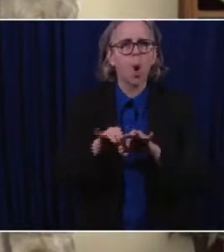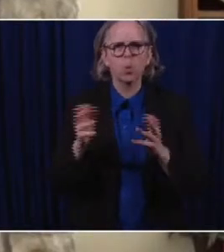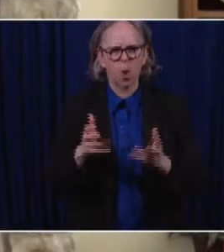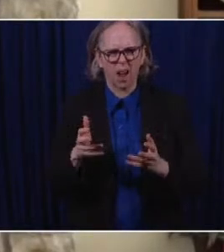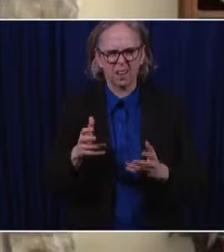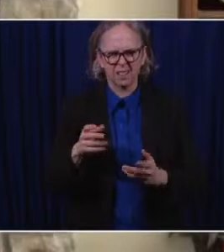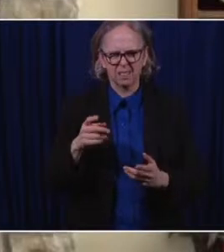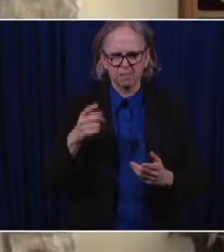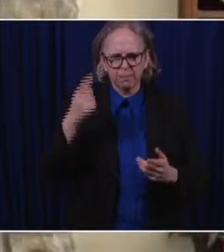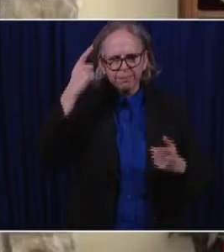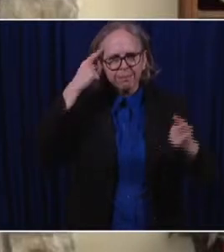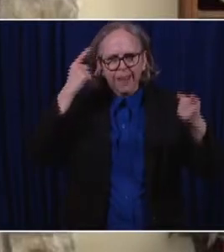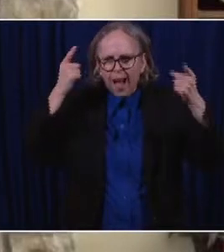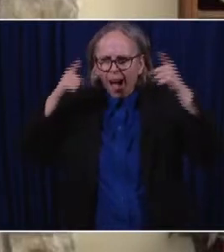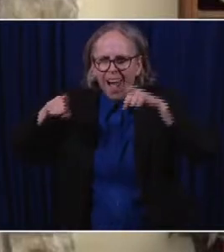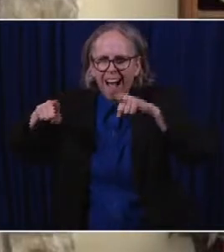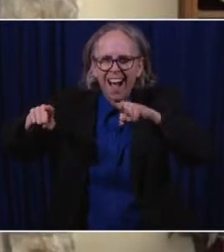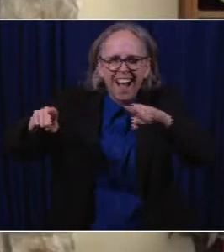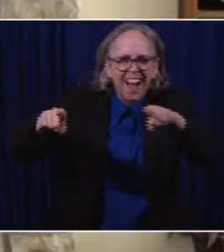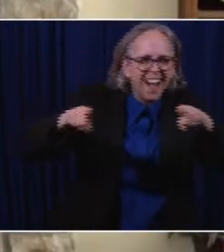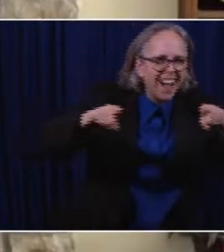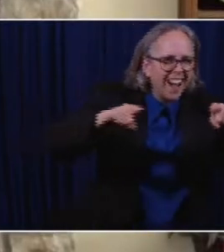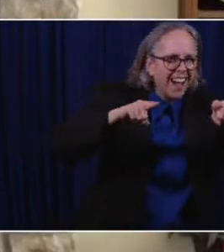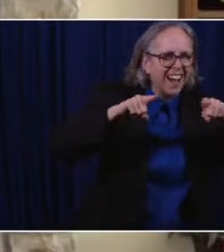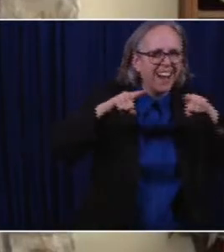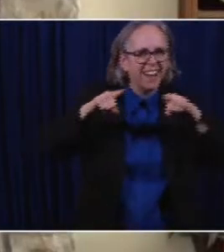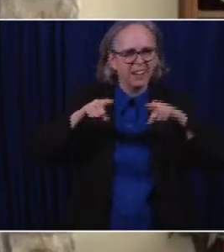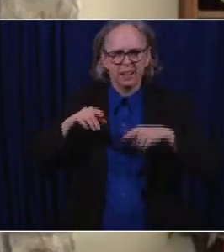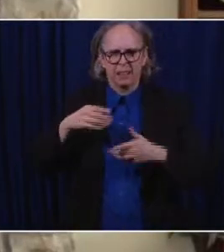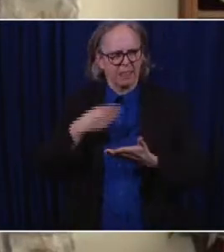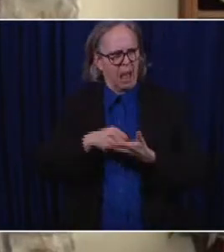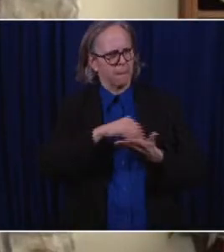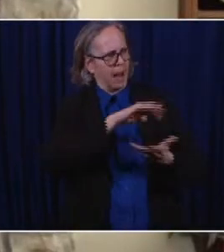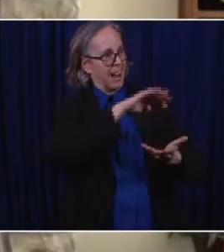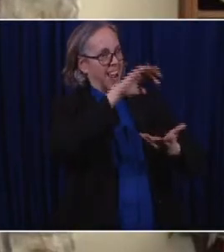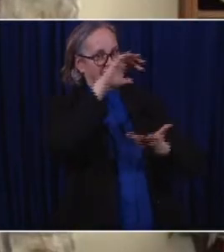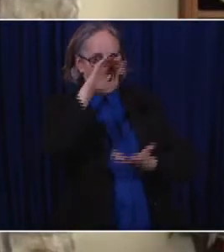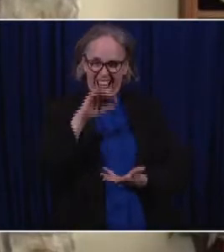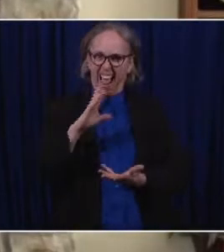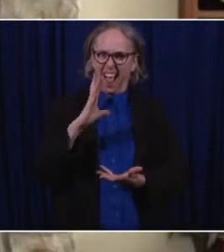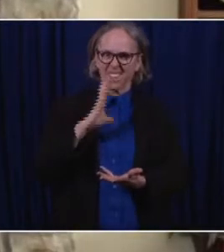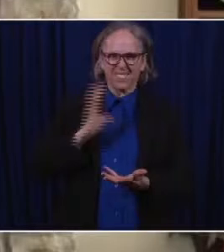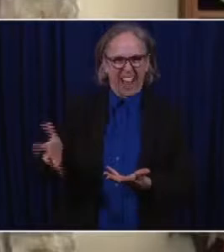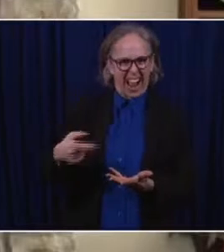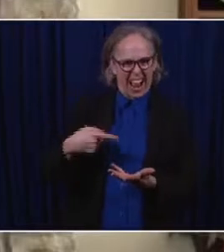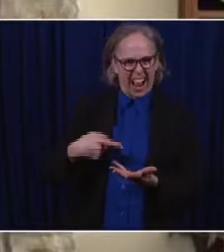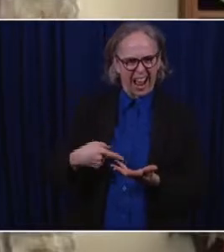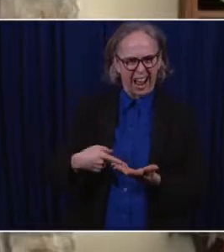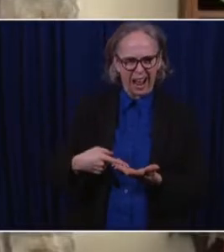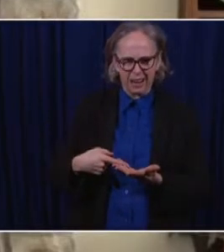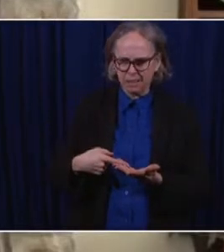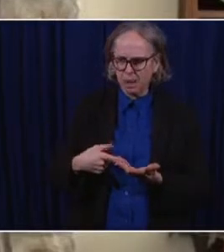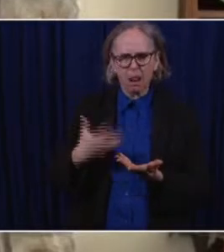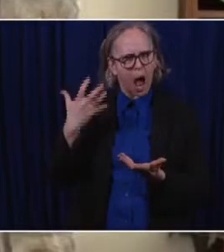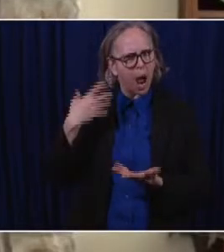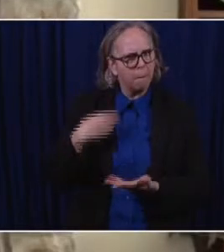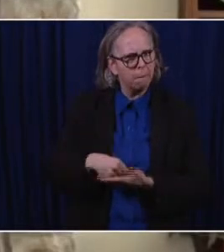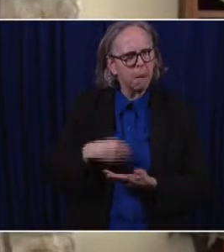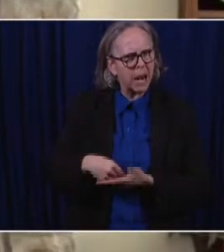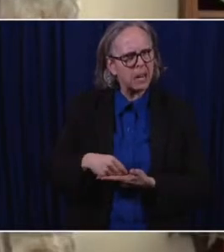money. Schools have been getting some money, as you know, significant money we've